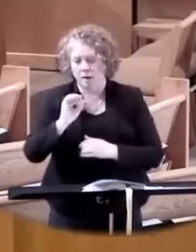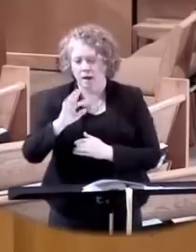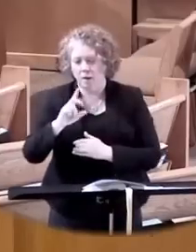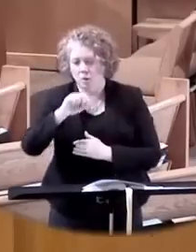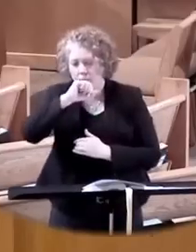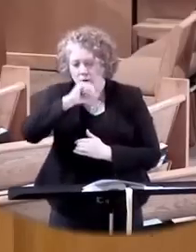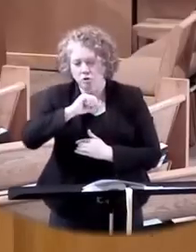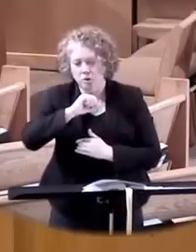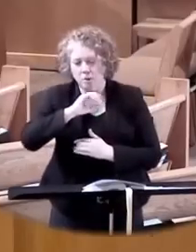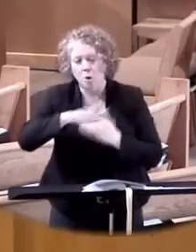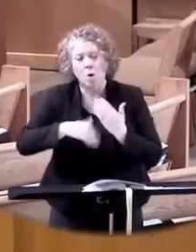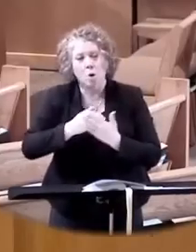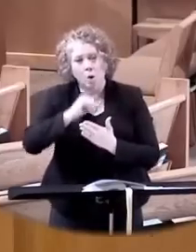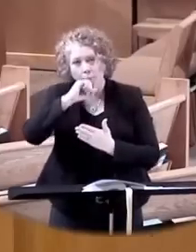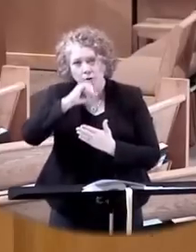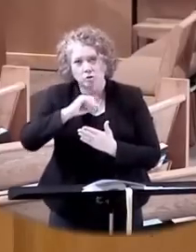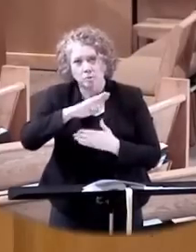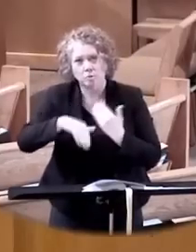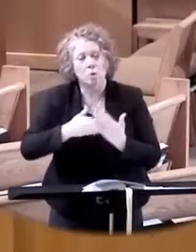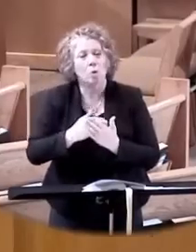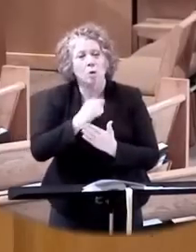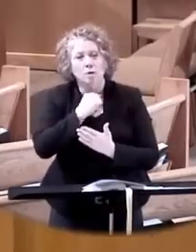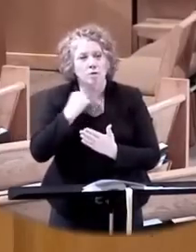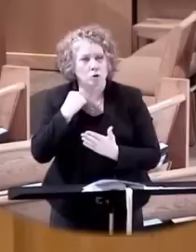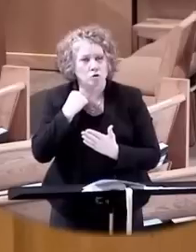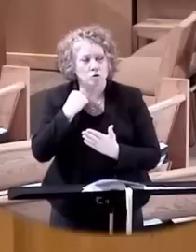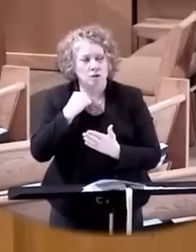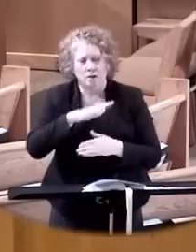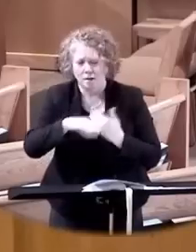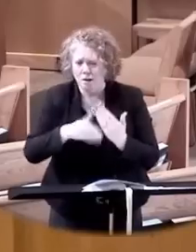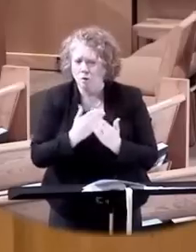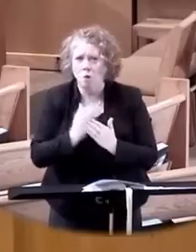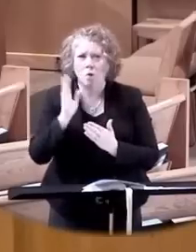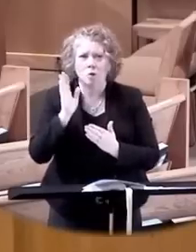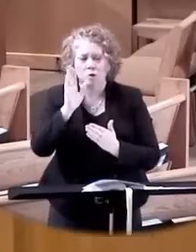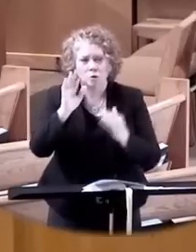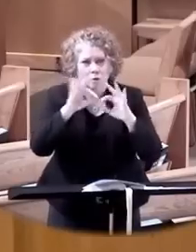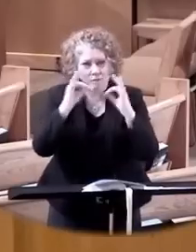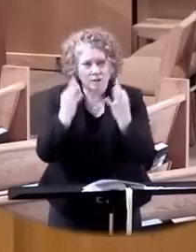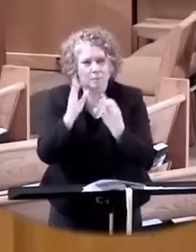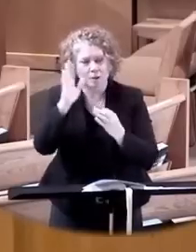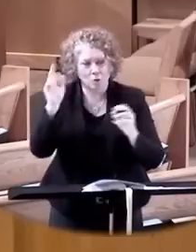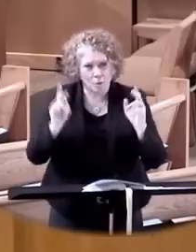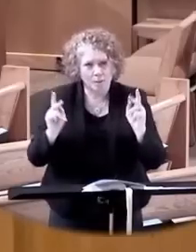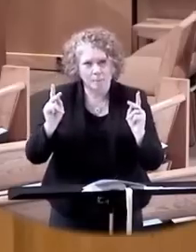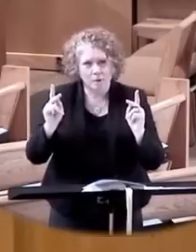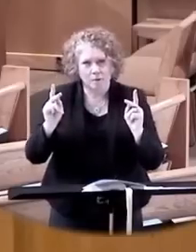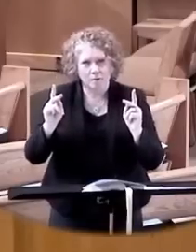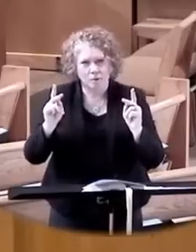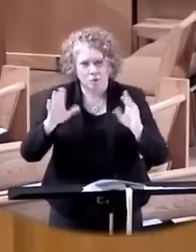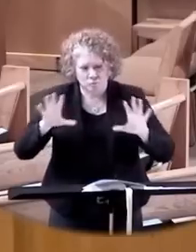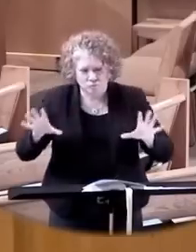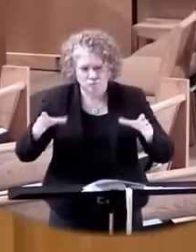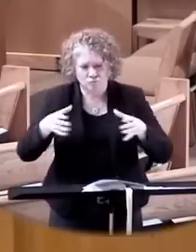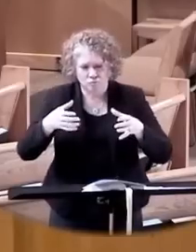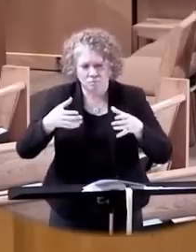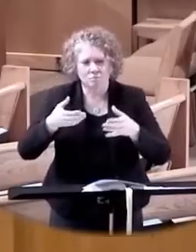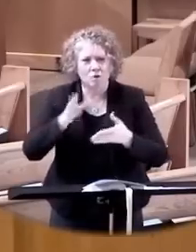of Bishops, all the clergy, and the entire people you have gained for your own.